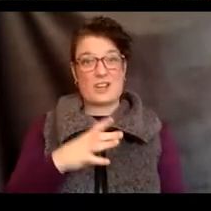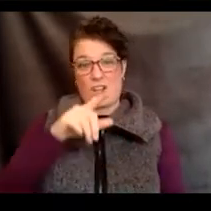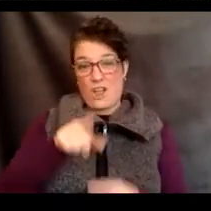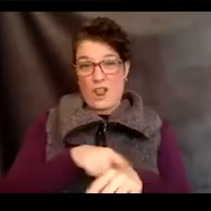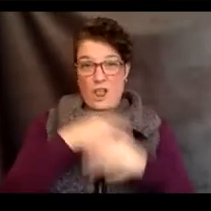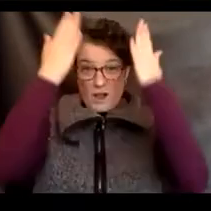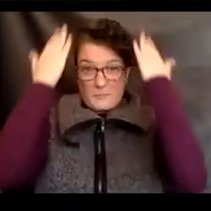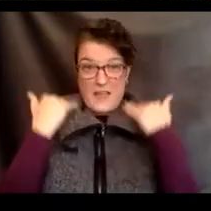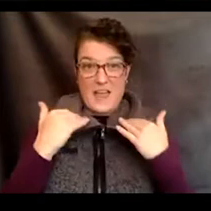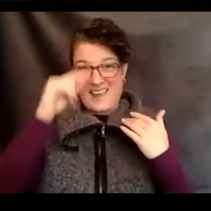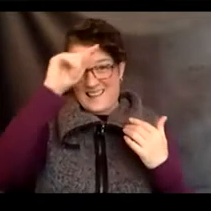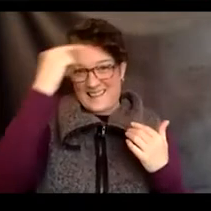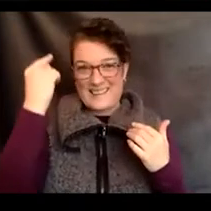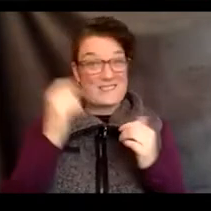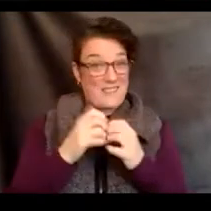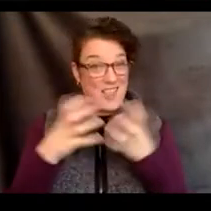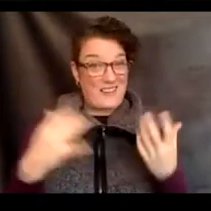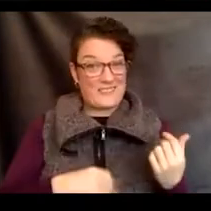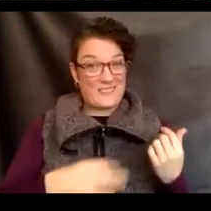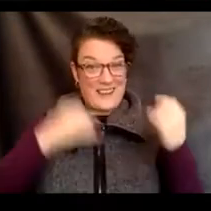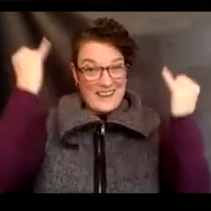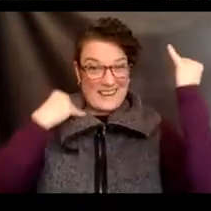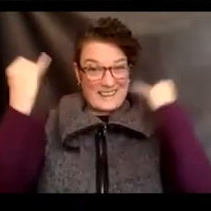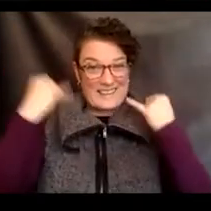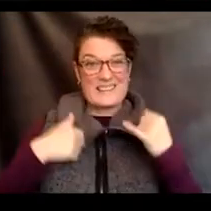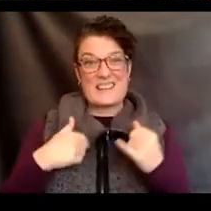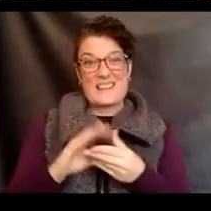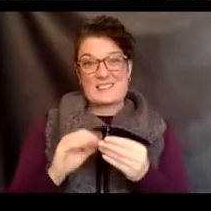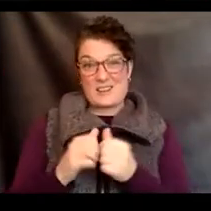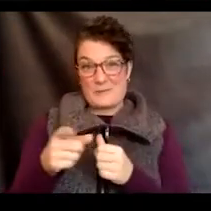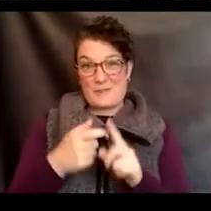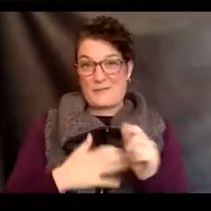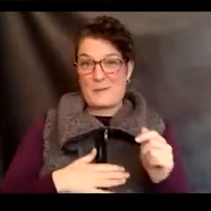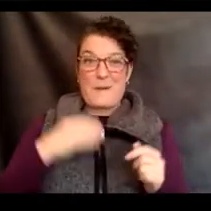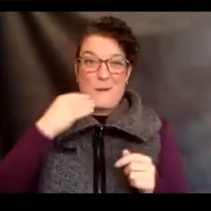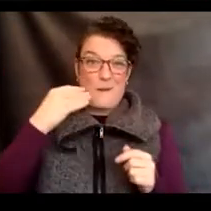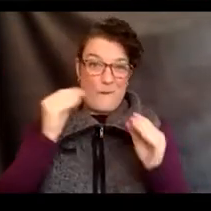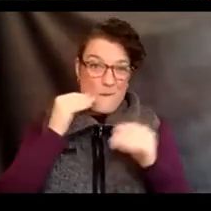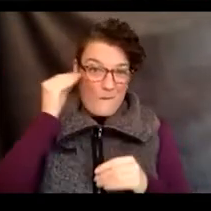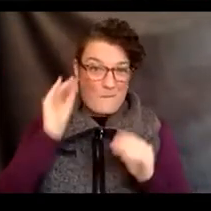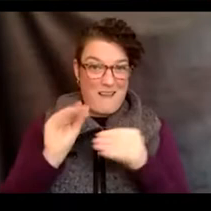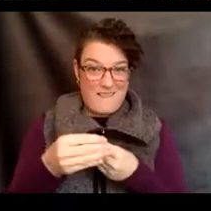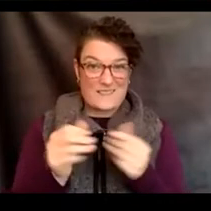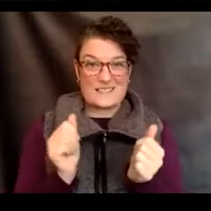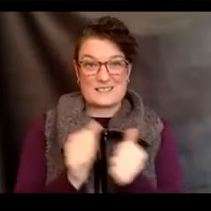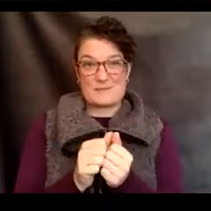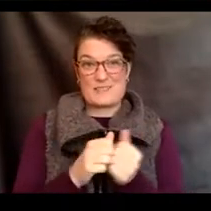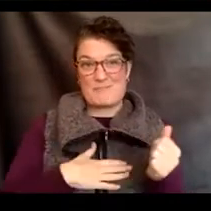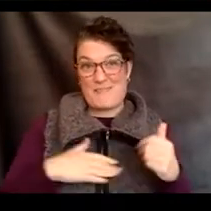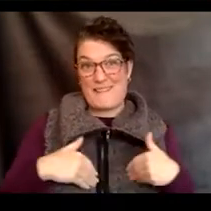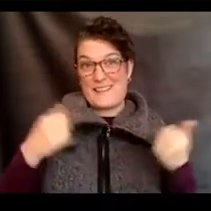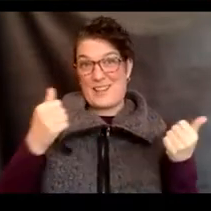hair with a lot of white in it. And I'm talking to you from my home office with my younger